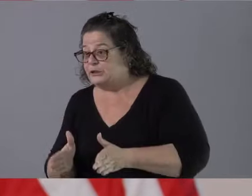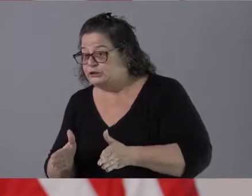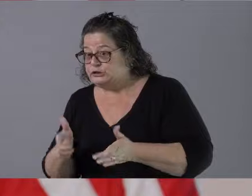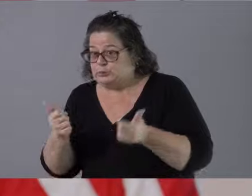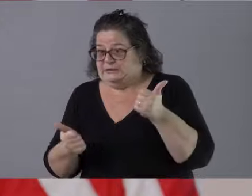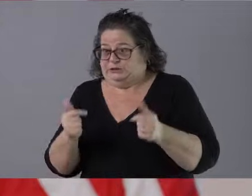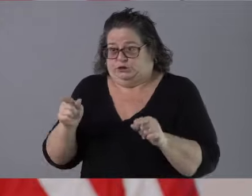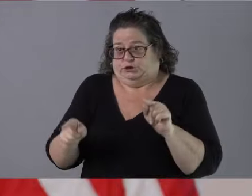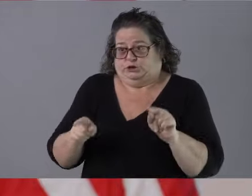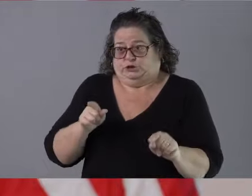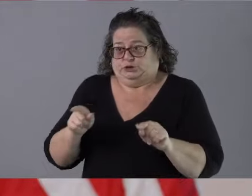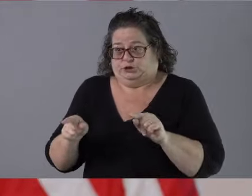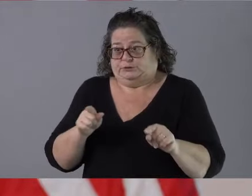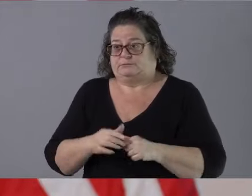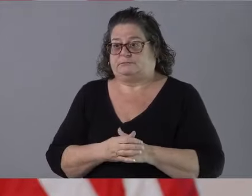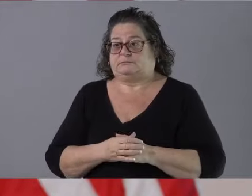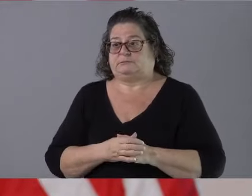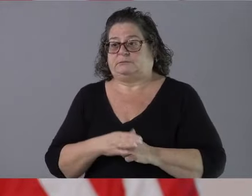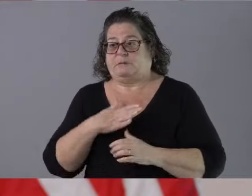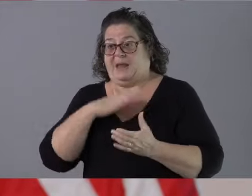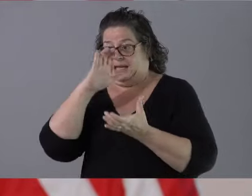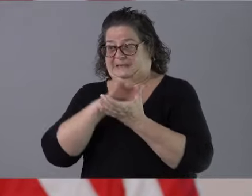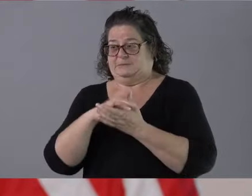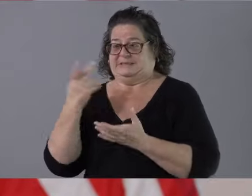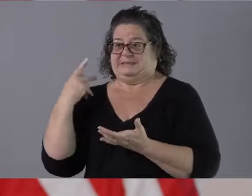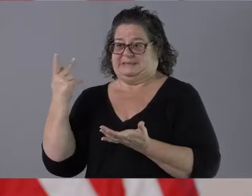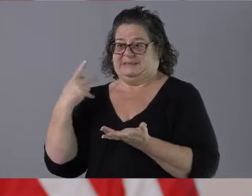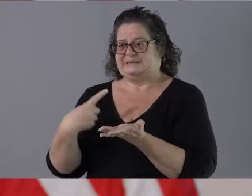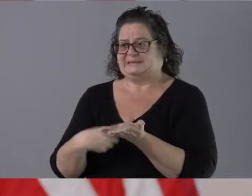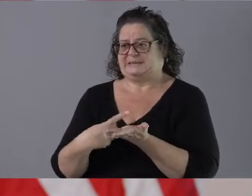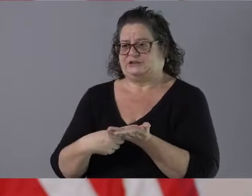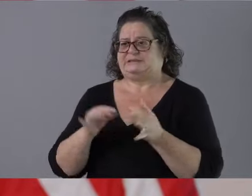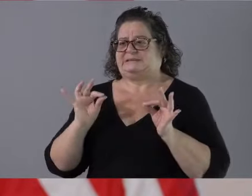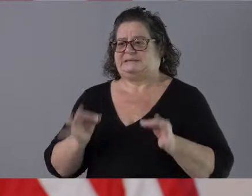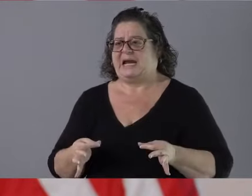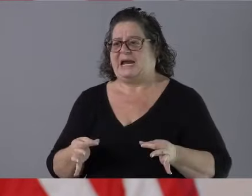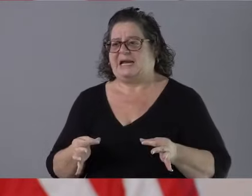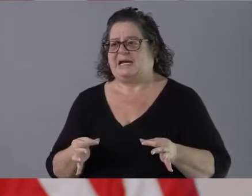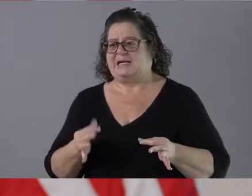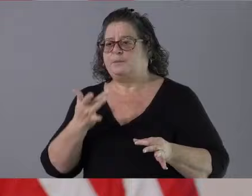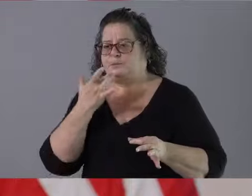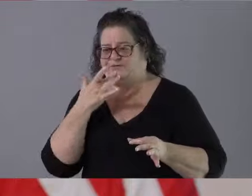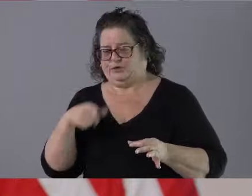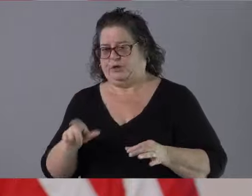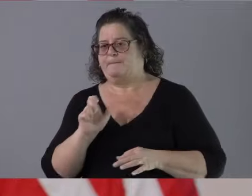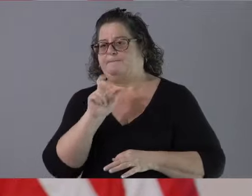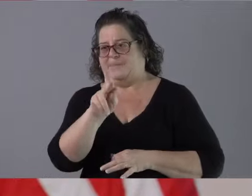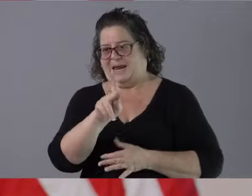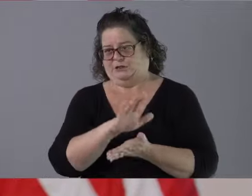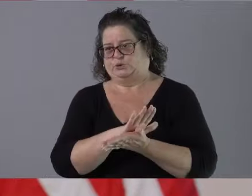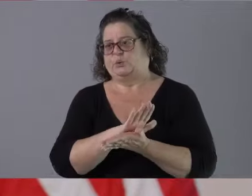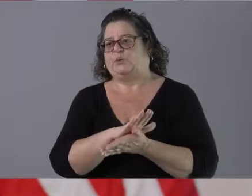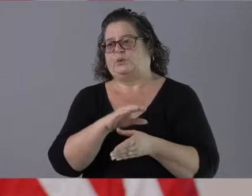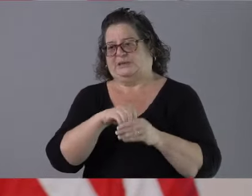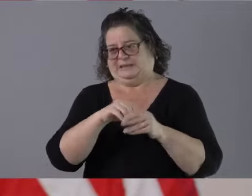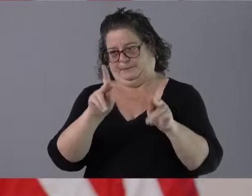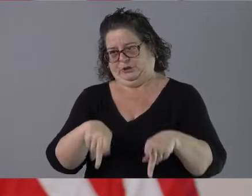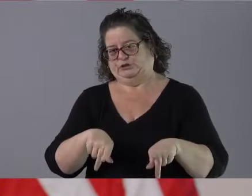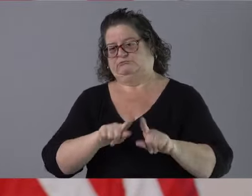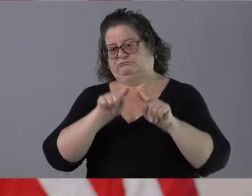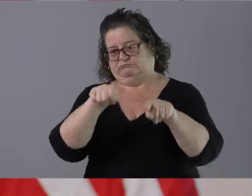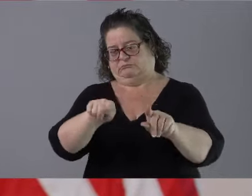resumes. My husband and I made the decision that we would like our children to be back in school. We know, based on the information we